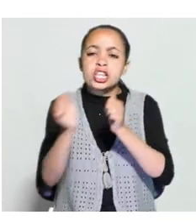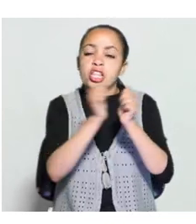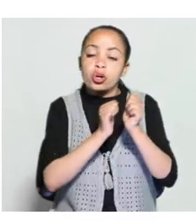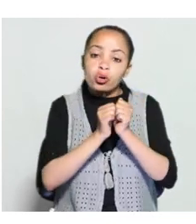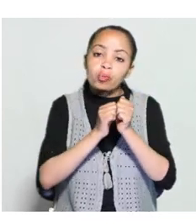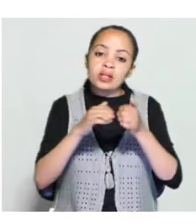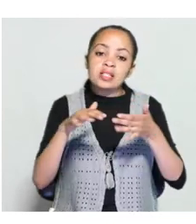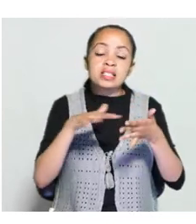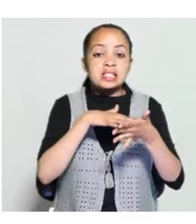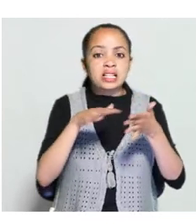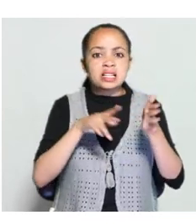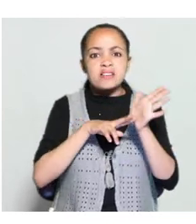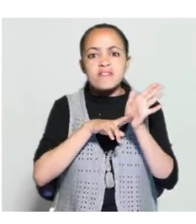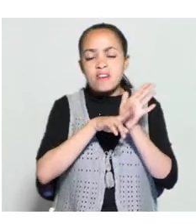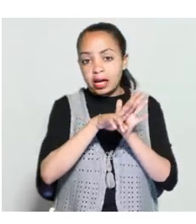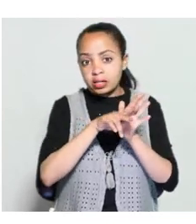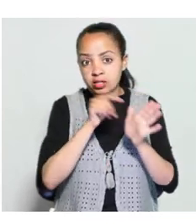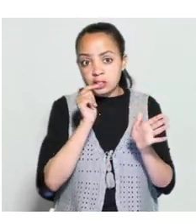studied type of virus is